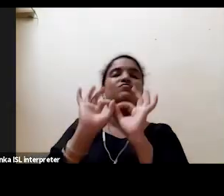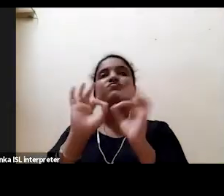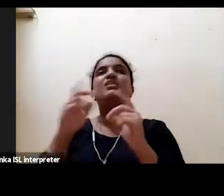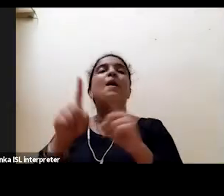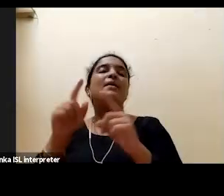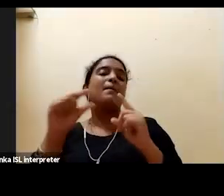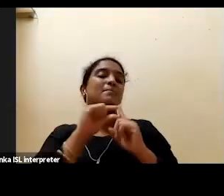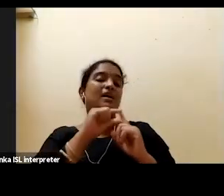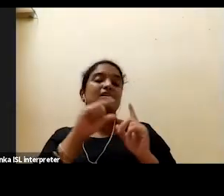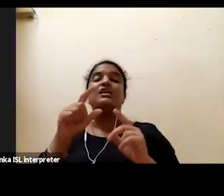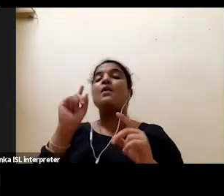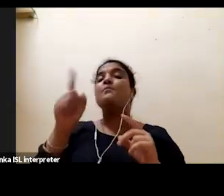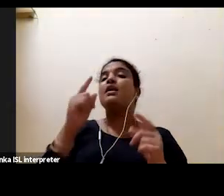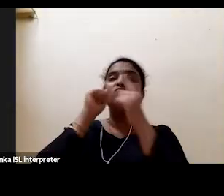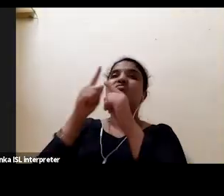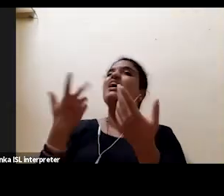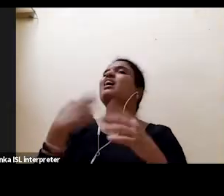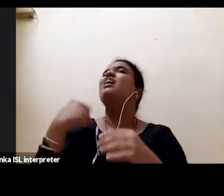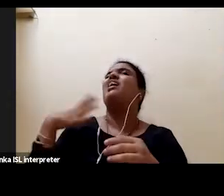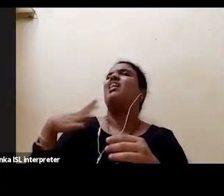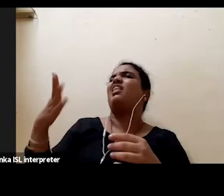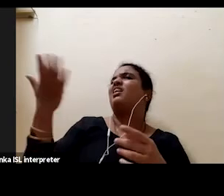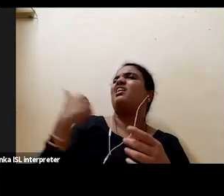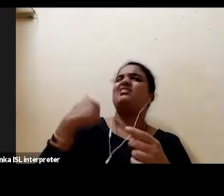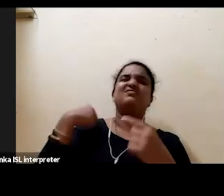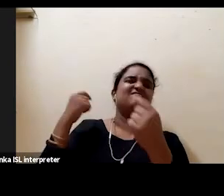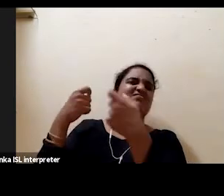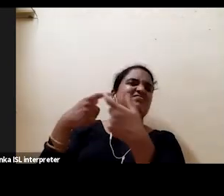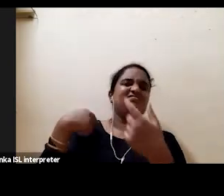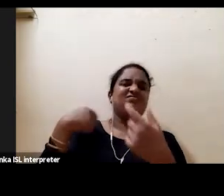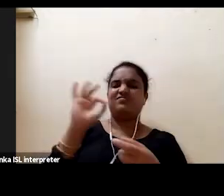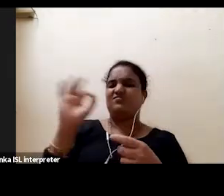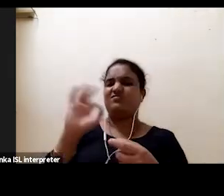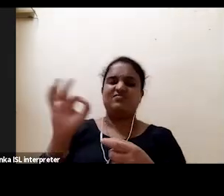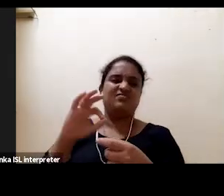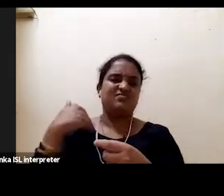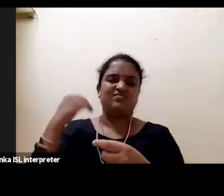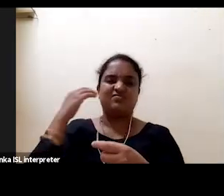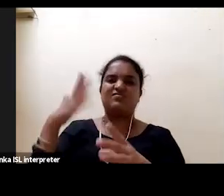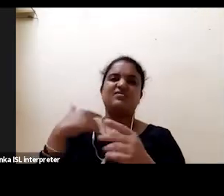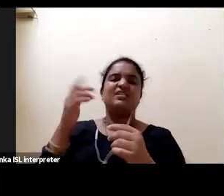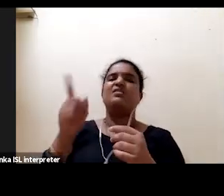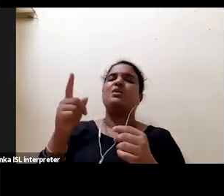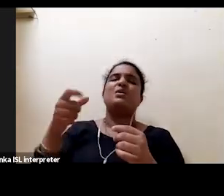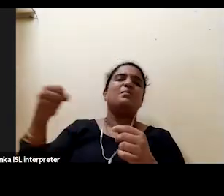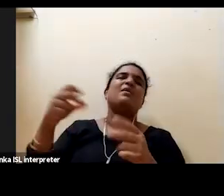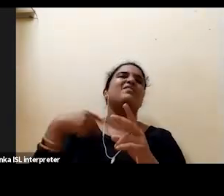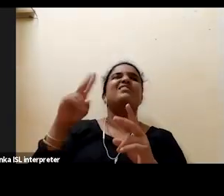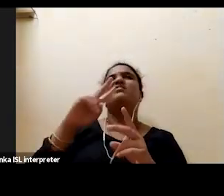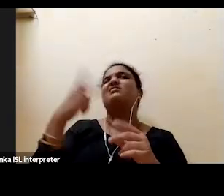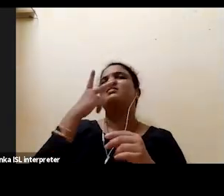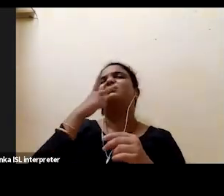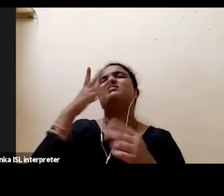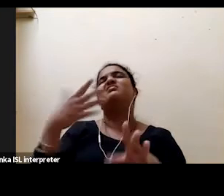personal, but I have lost my reader there and saying, I don't care. I'm going back. I'm hitting the back button. I'm going to find some other recipe